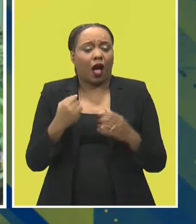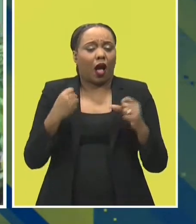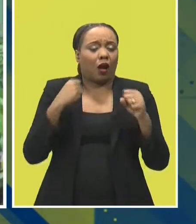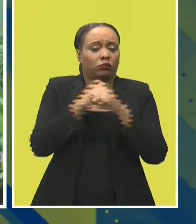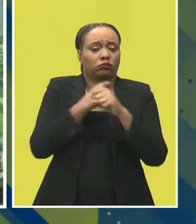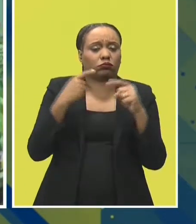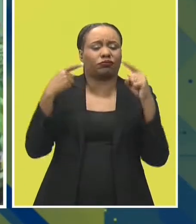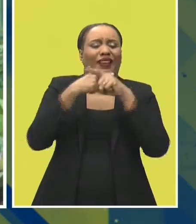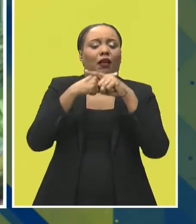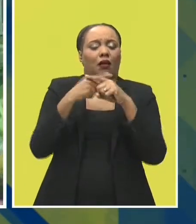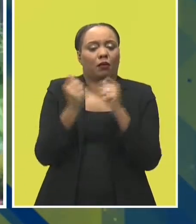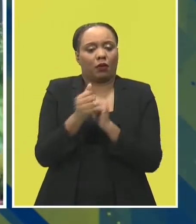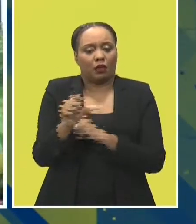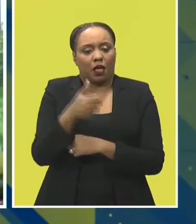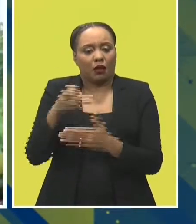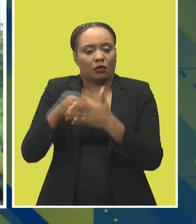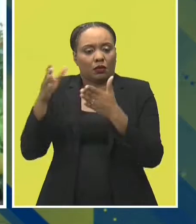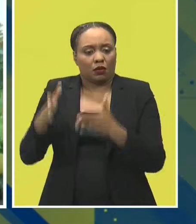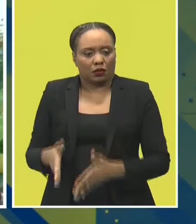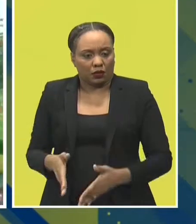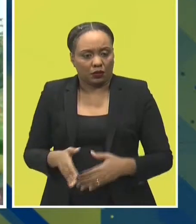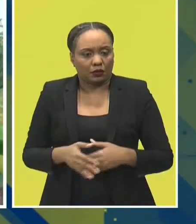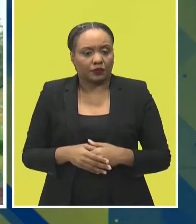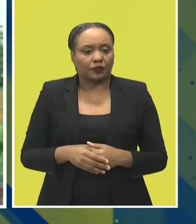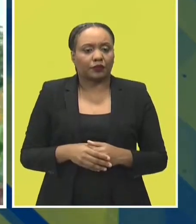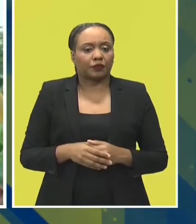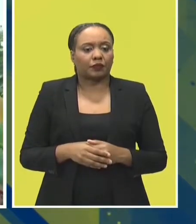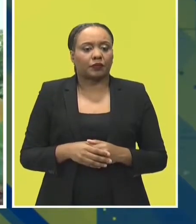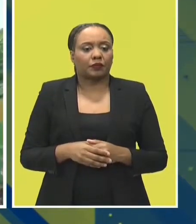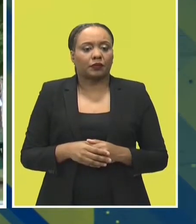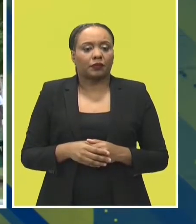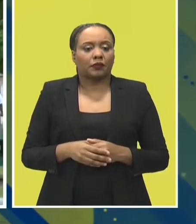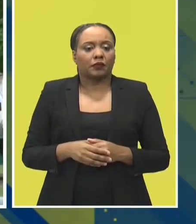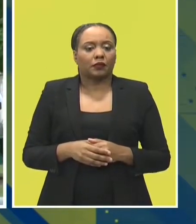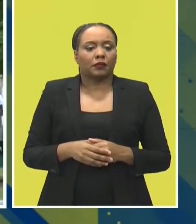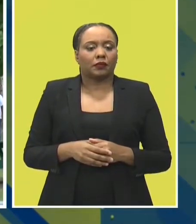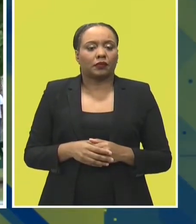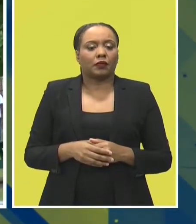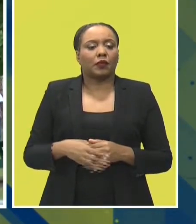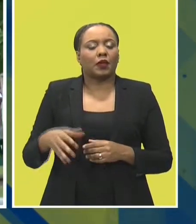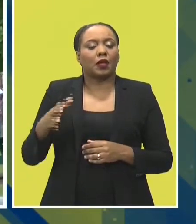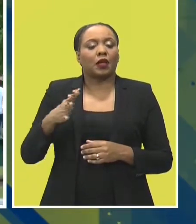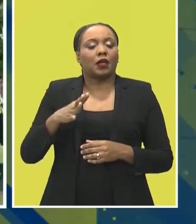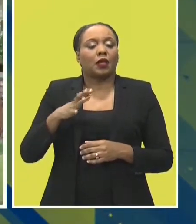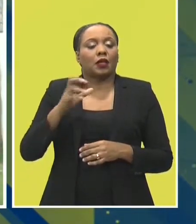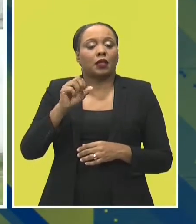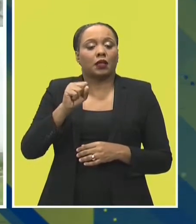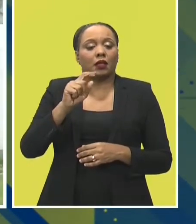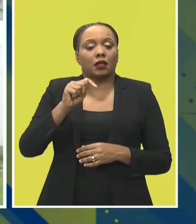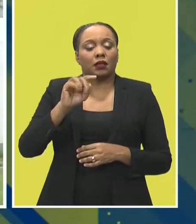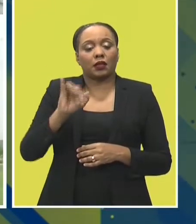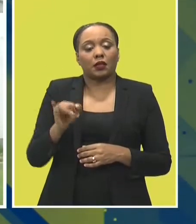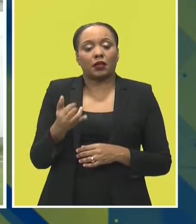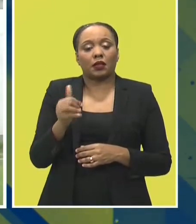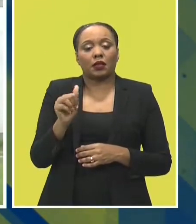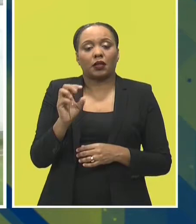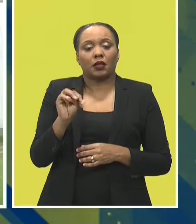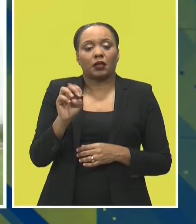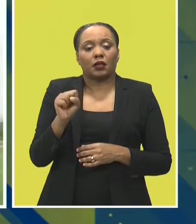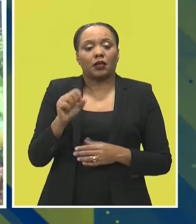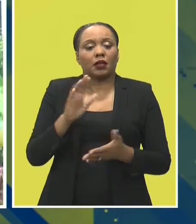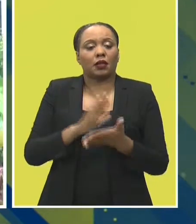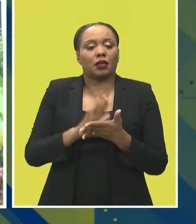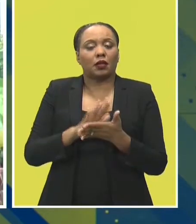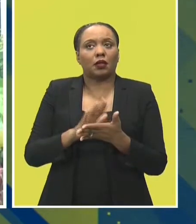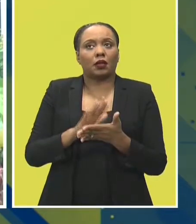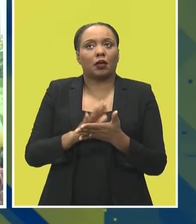after an altercation with another student. Police say that incident occurred just after 1 this afternoon, and the Trent St. James institution